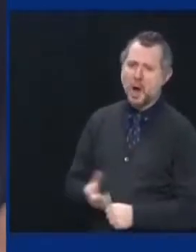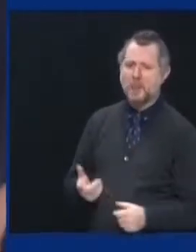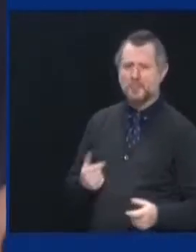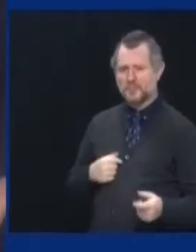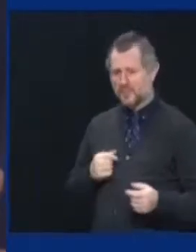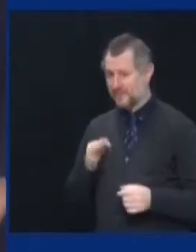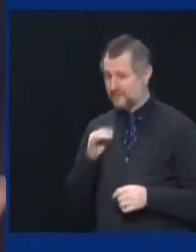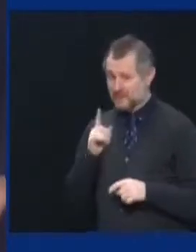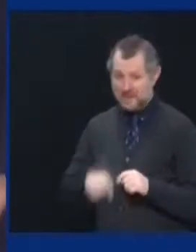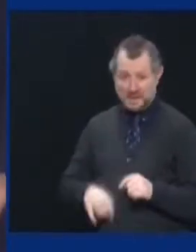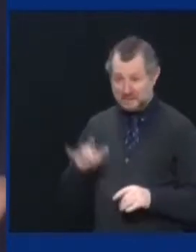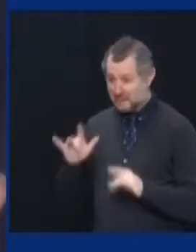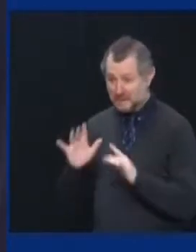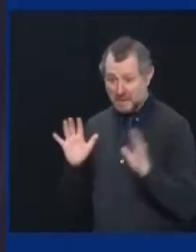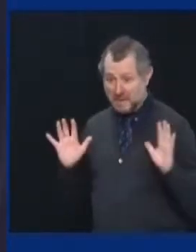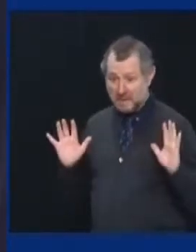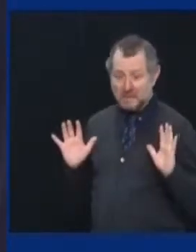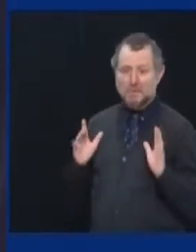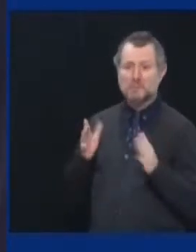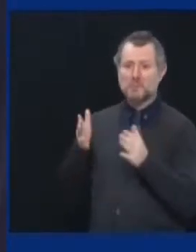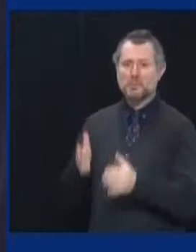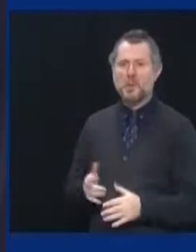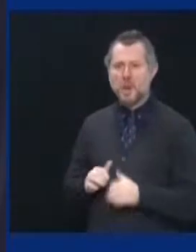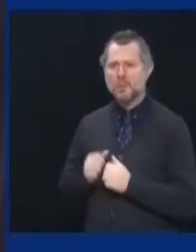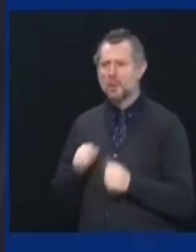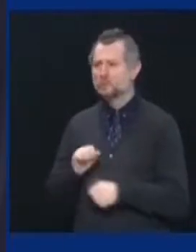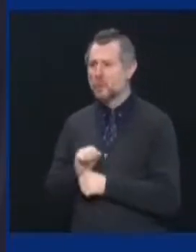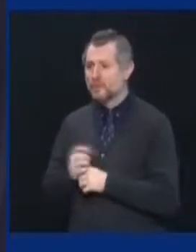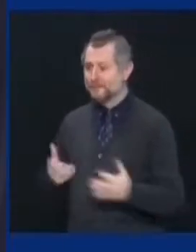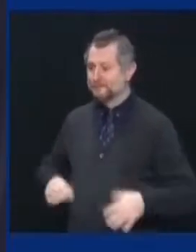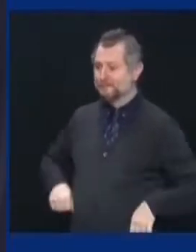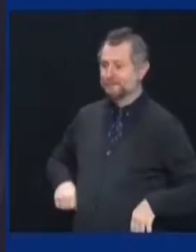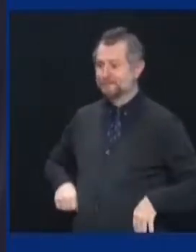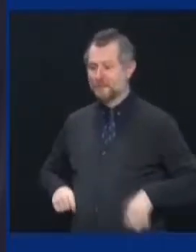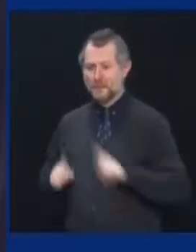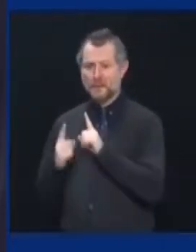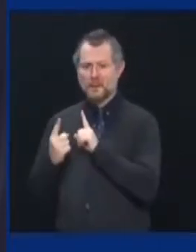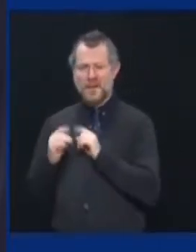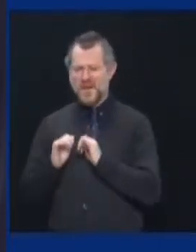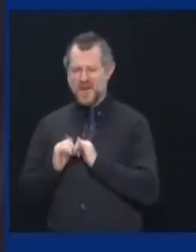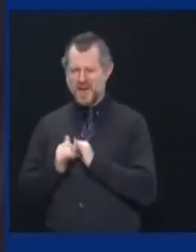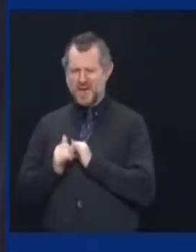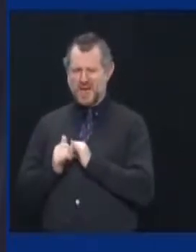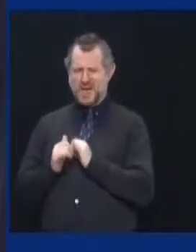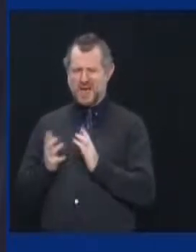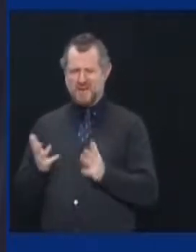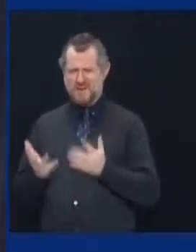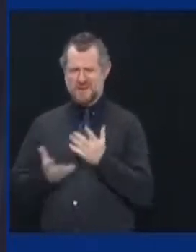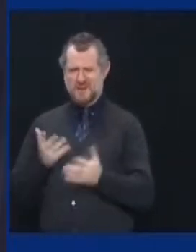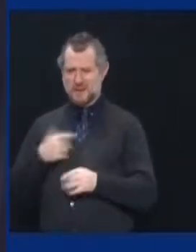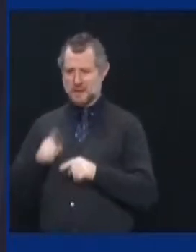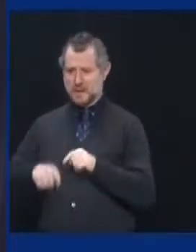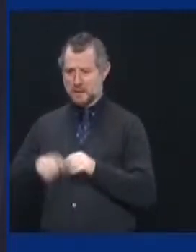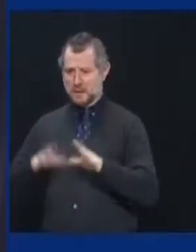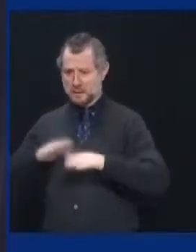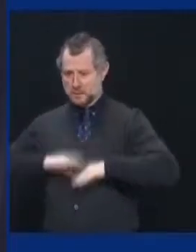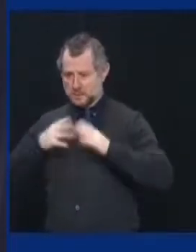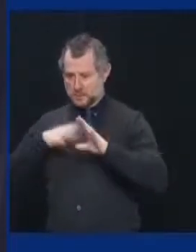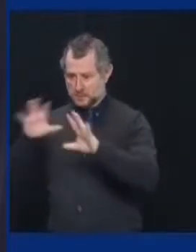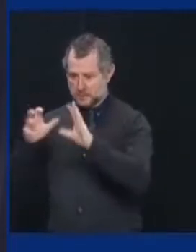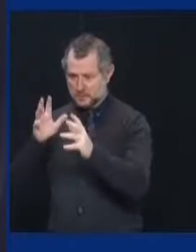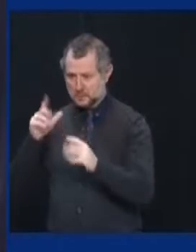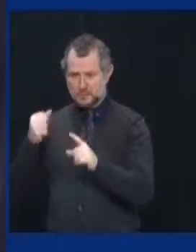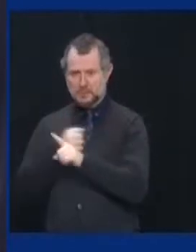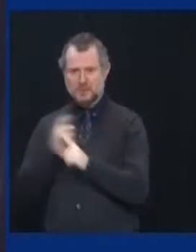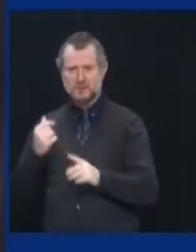even touch someone? And how can I do that without touching them above the waist when they're coming at me with a knife